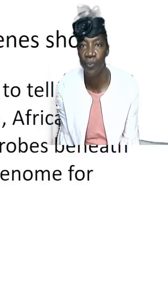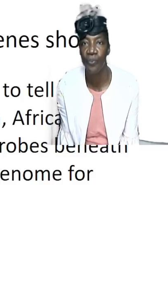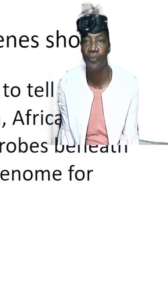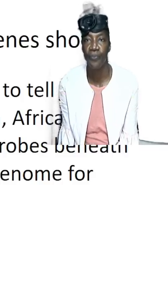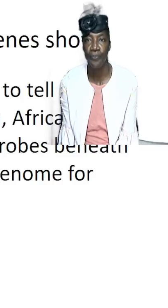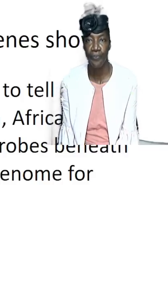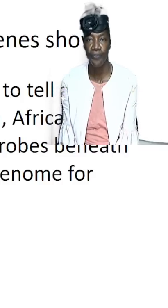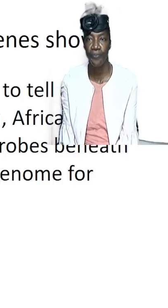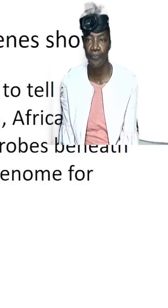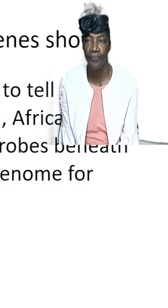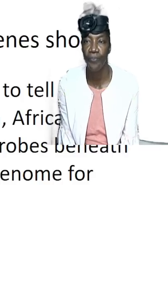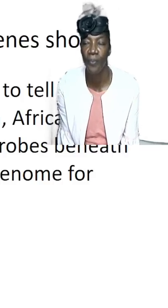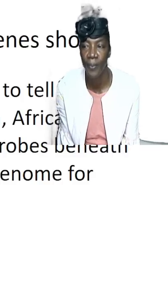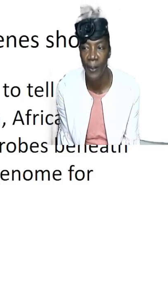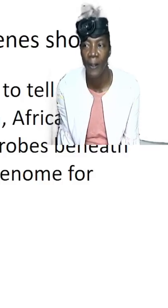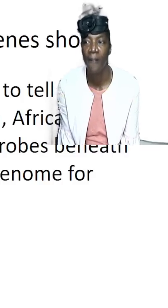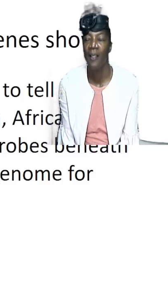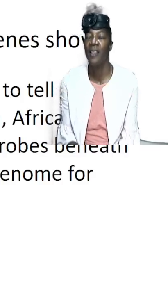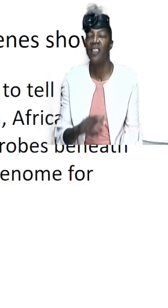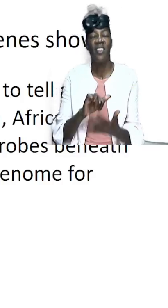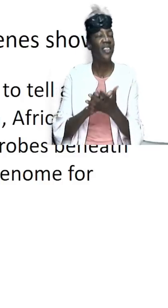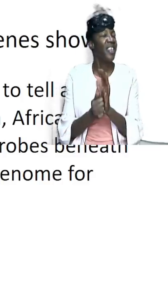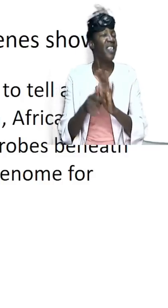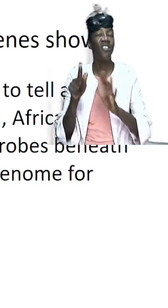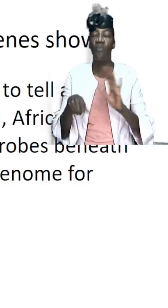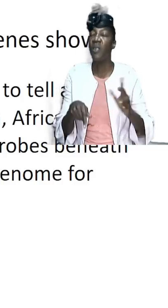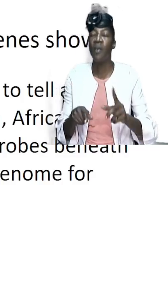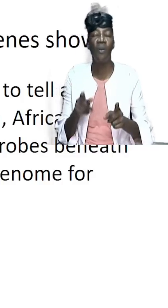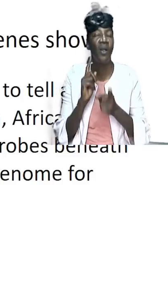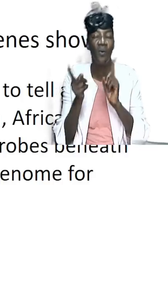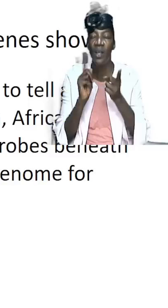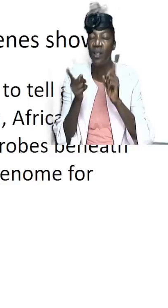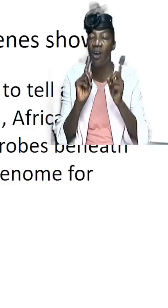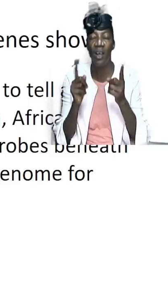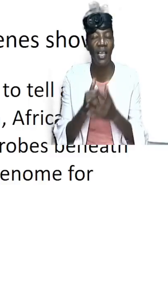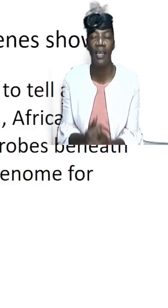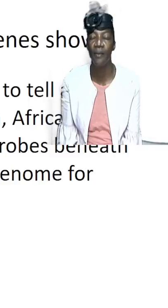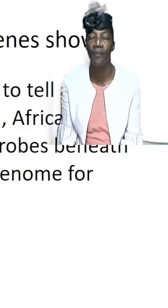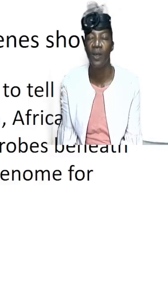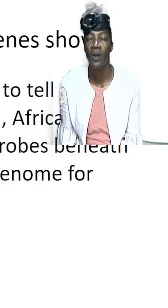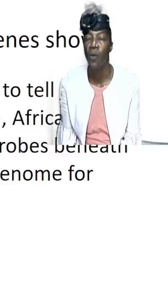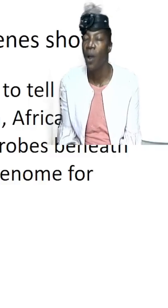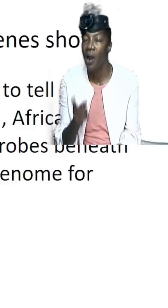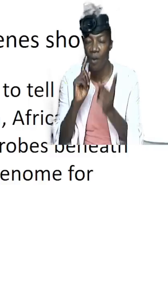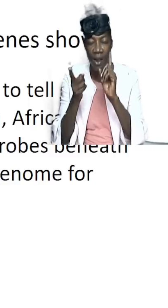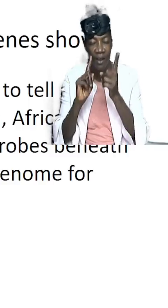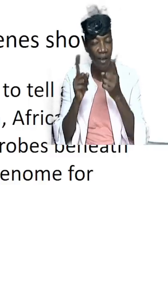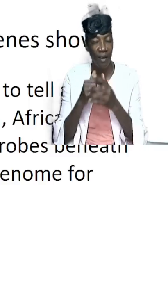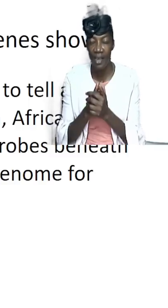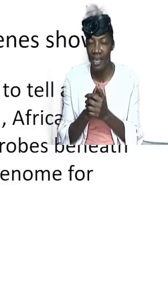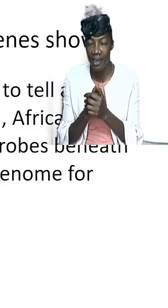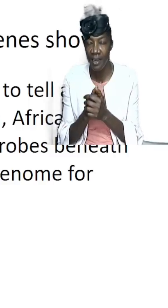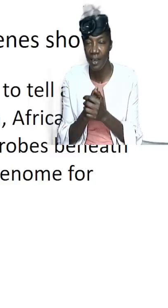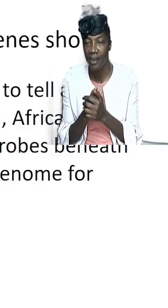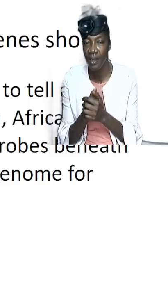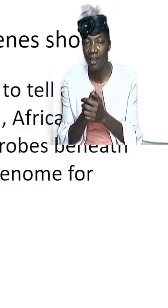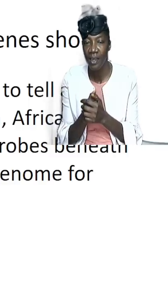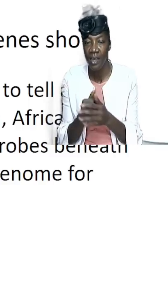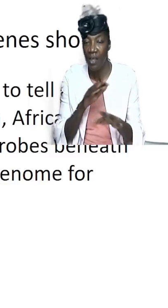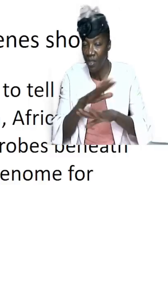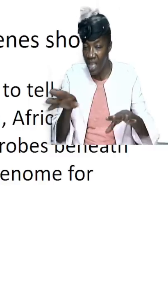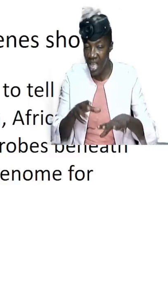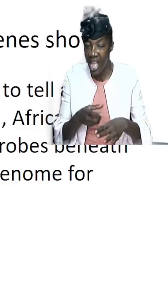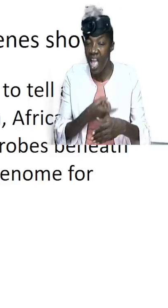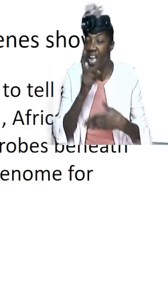we would call atheists. But as I said, they have dispassionately done their